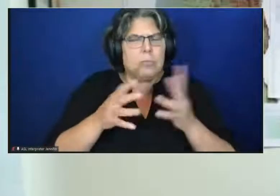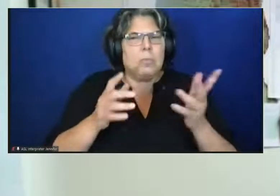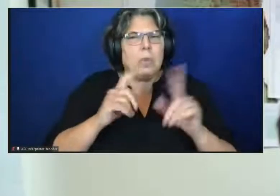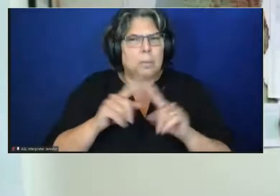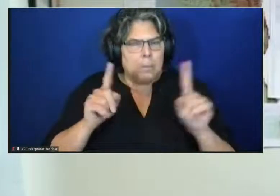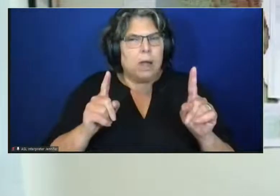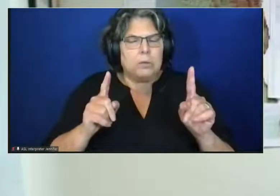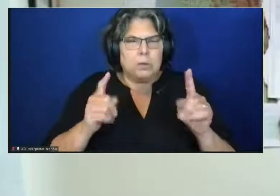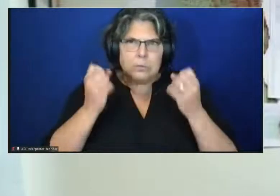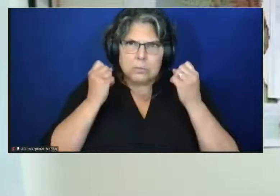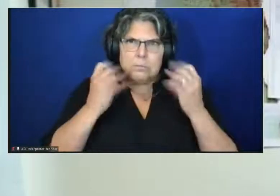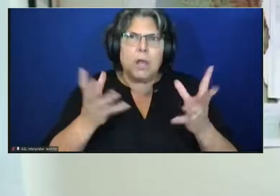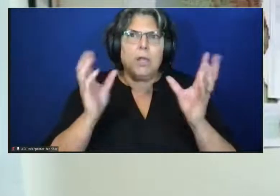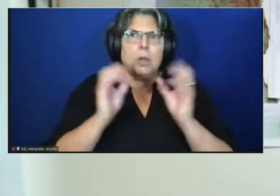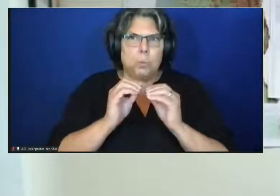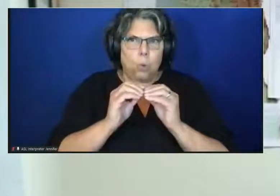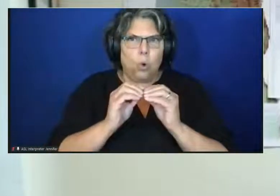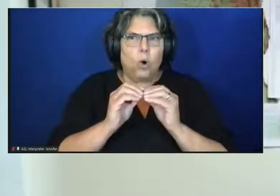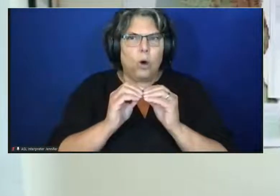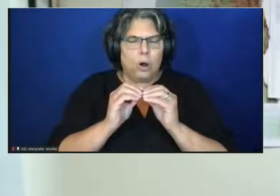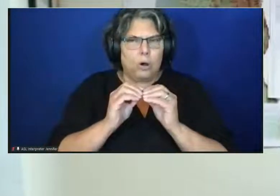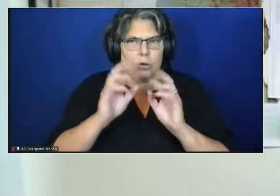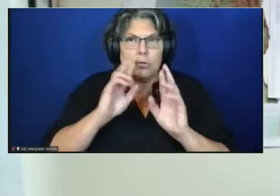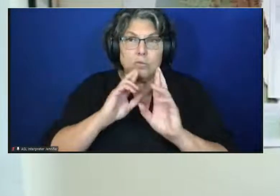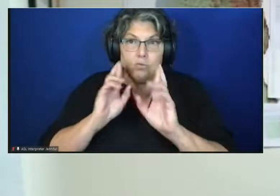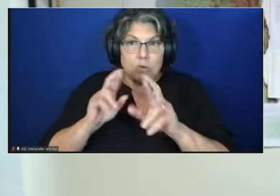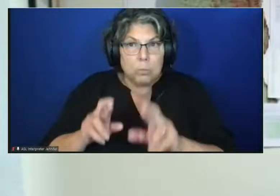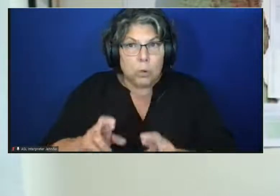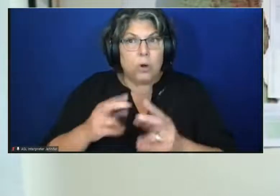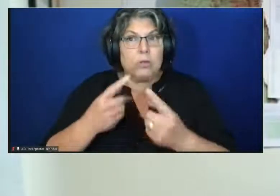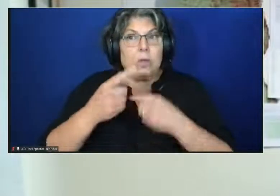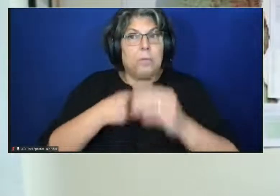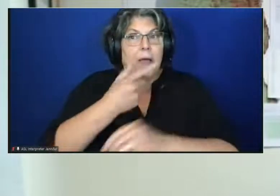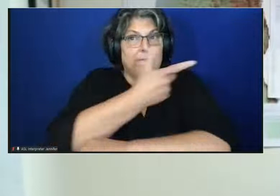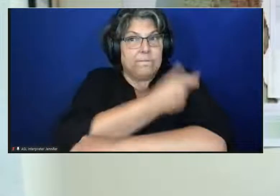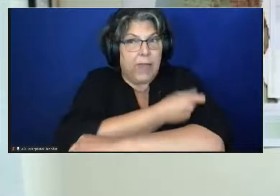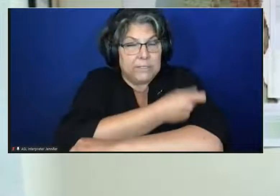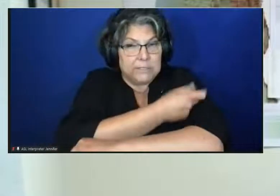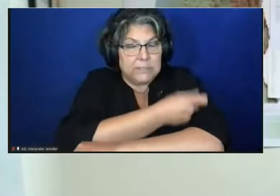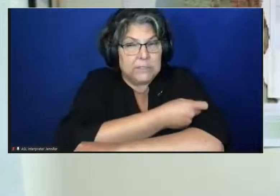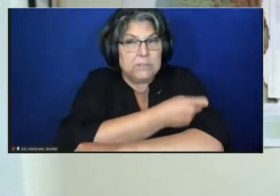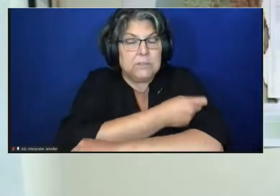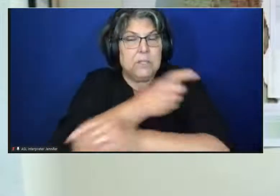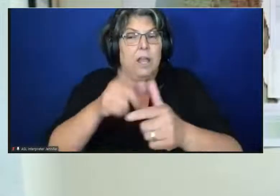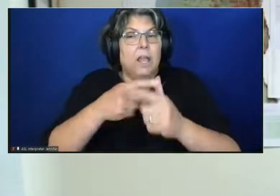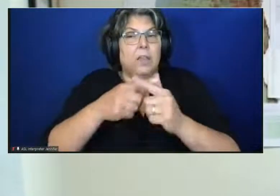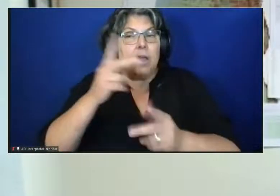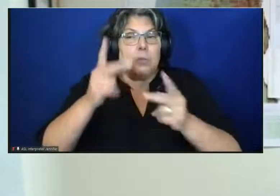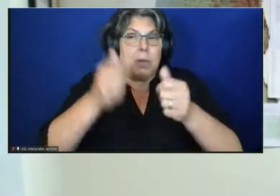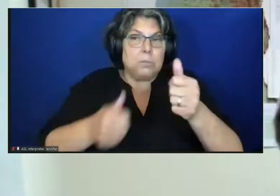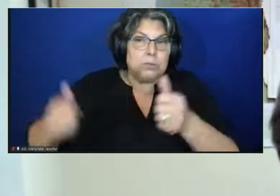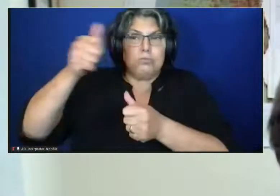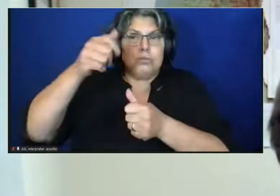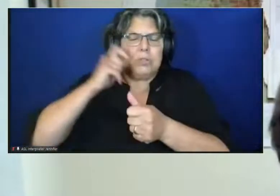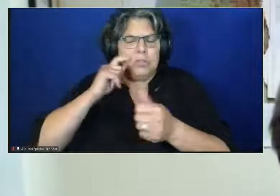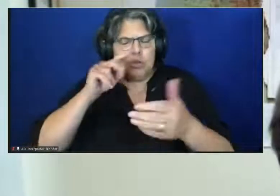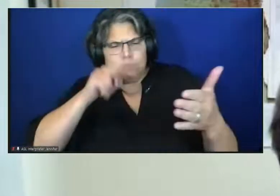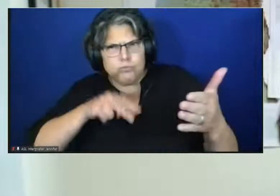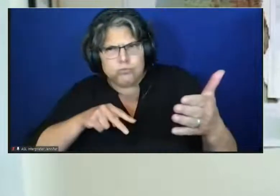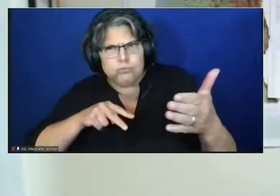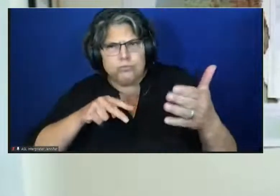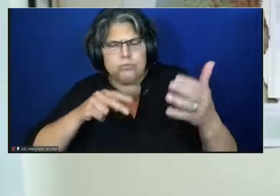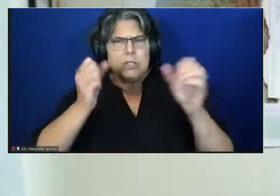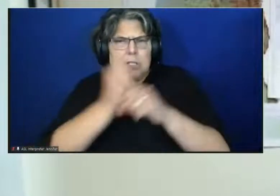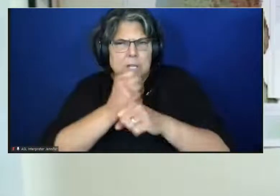the many more vaccine reports come in, and then it's up to the authorities to look at that statistically and sort